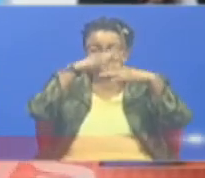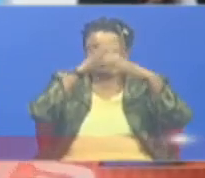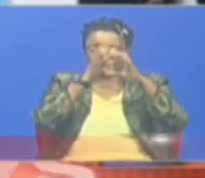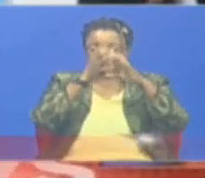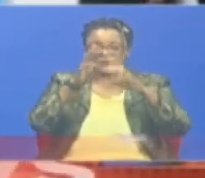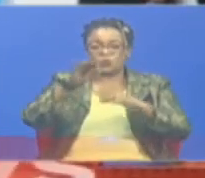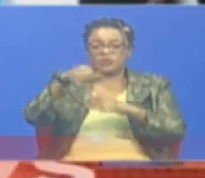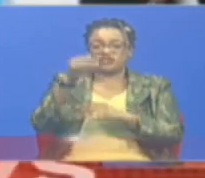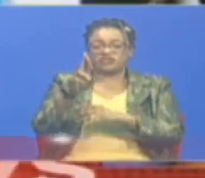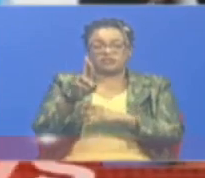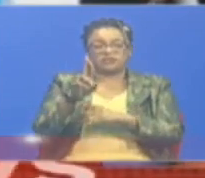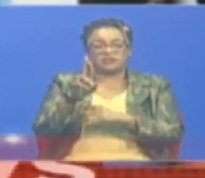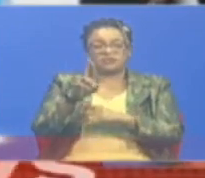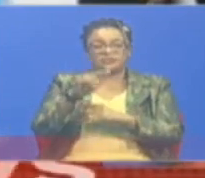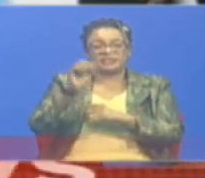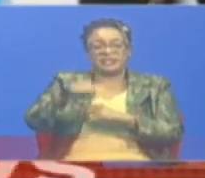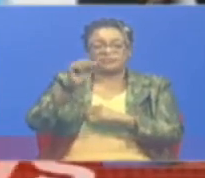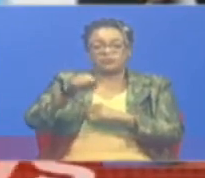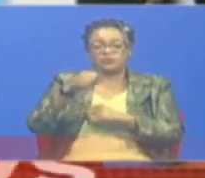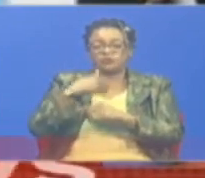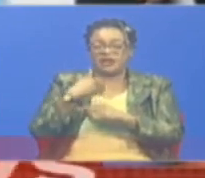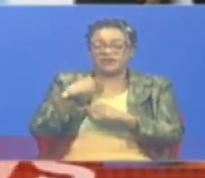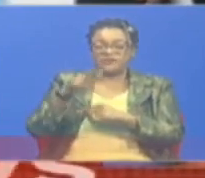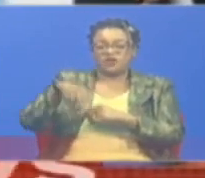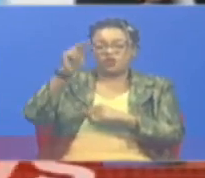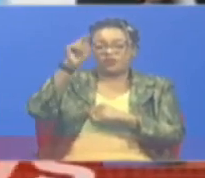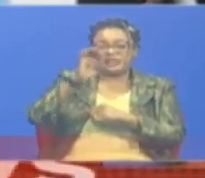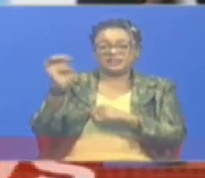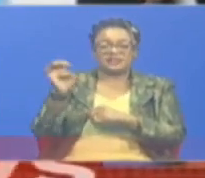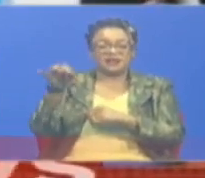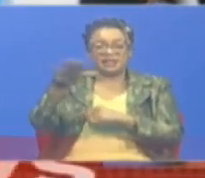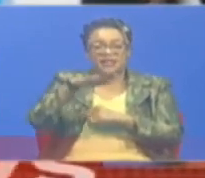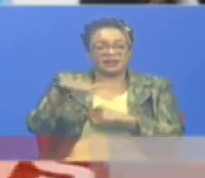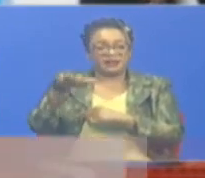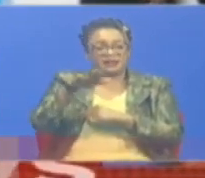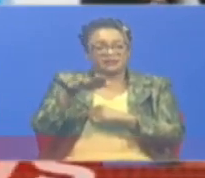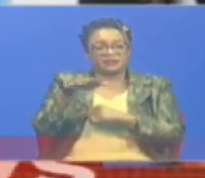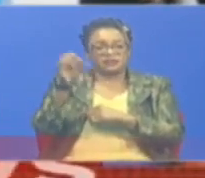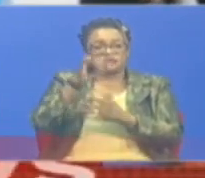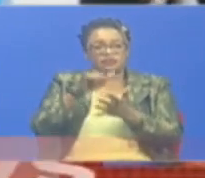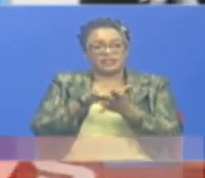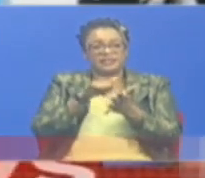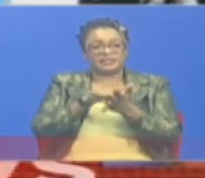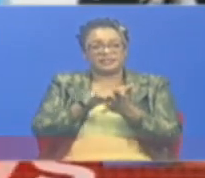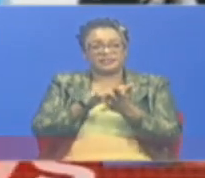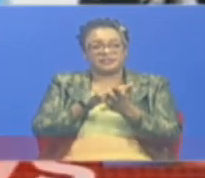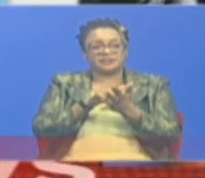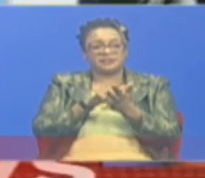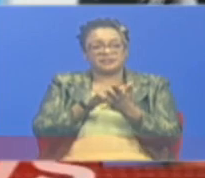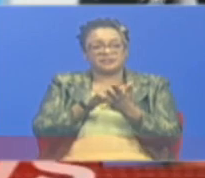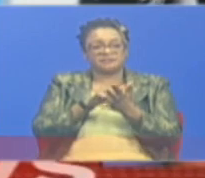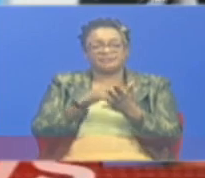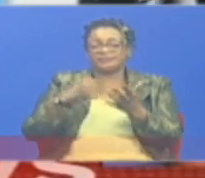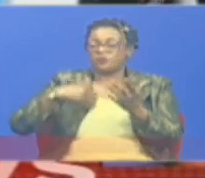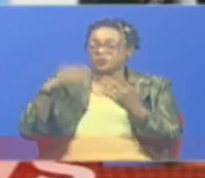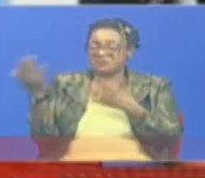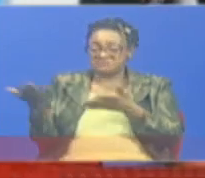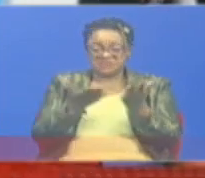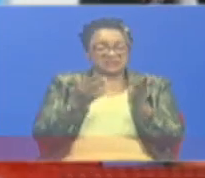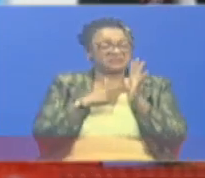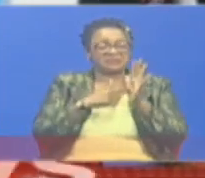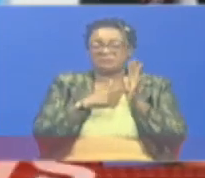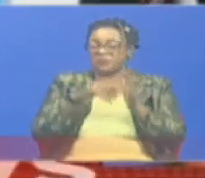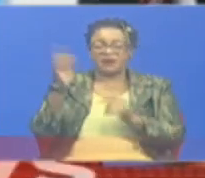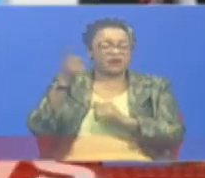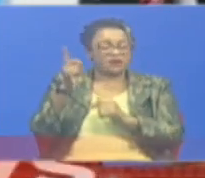County to be able to cover that northeastern part, so that samples don't have to be brought to Nairobi. We